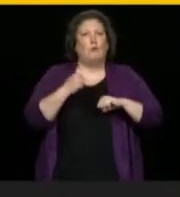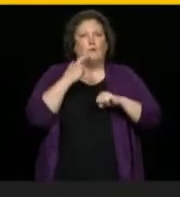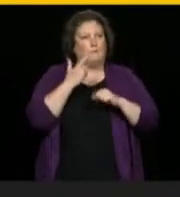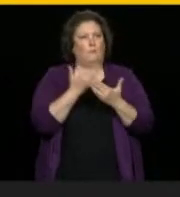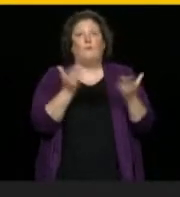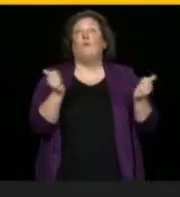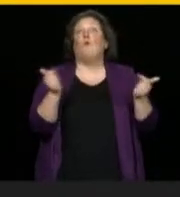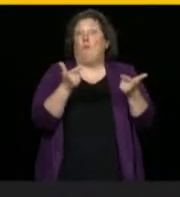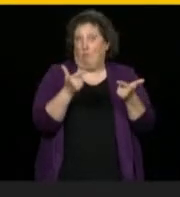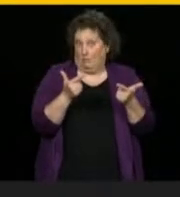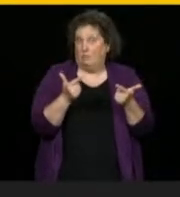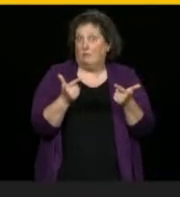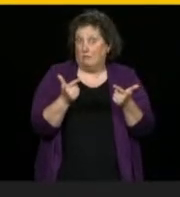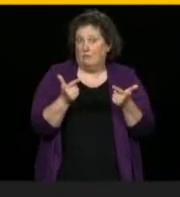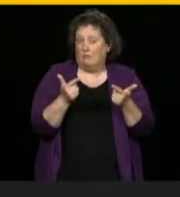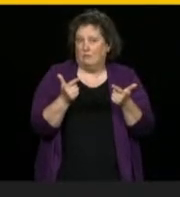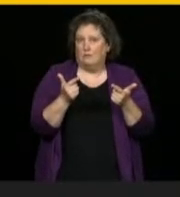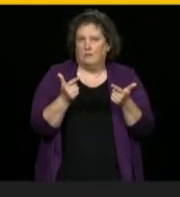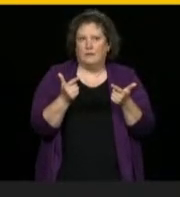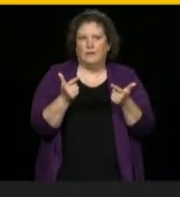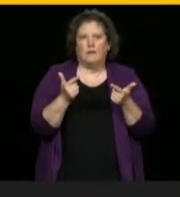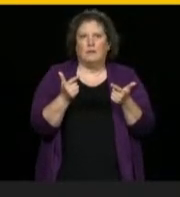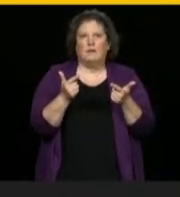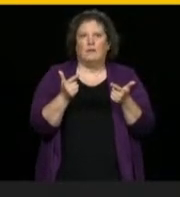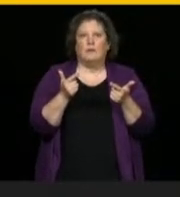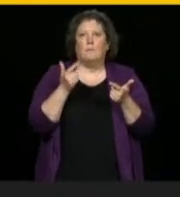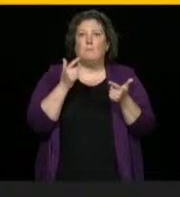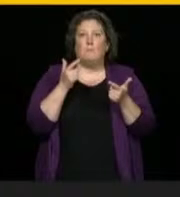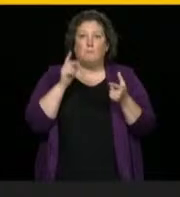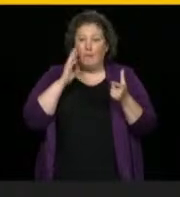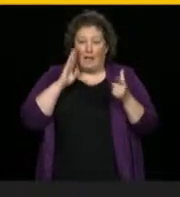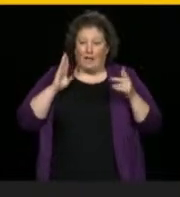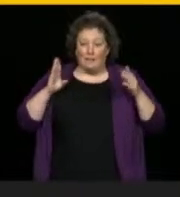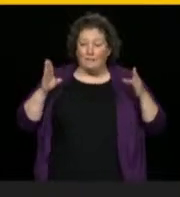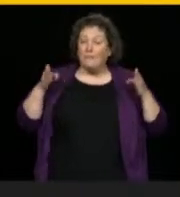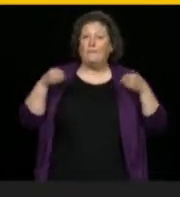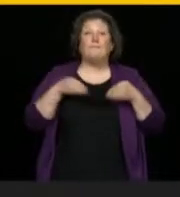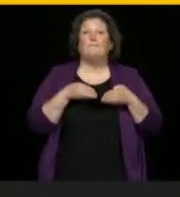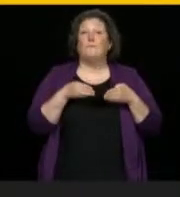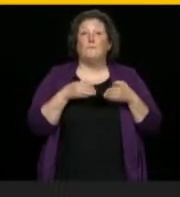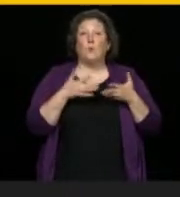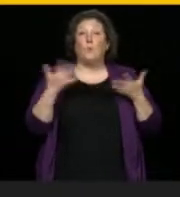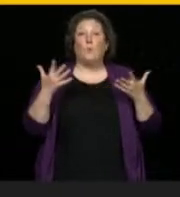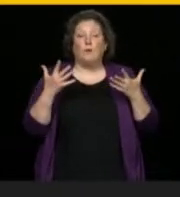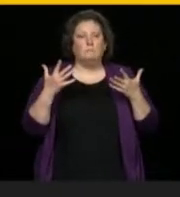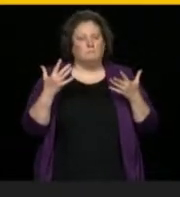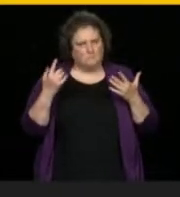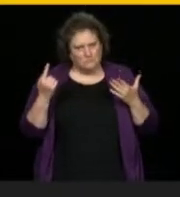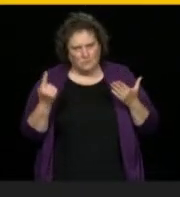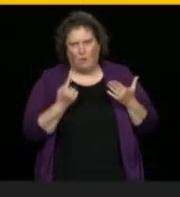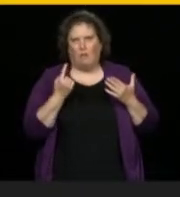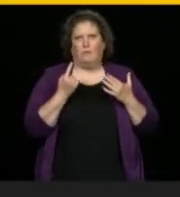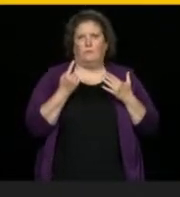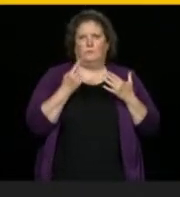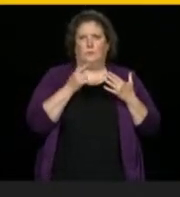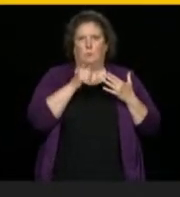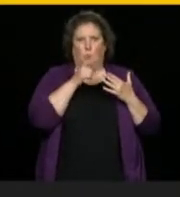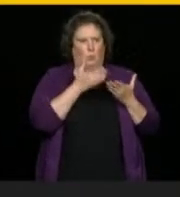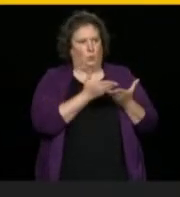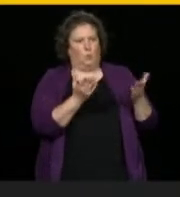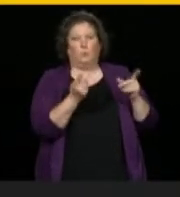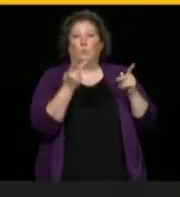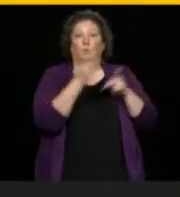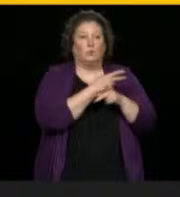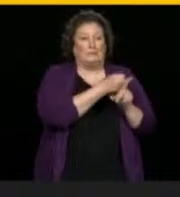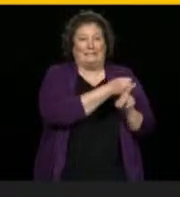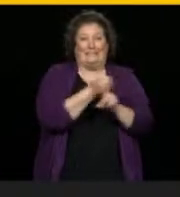faire, or at parce the heart que of what we are la going to meilleure do, façon de we créer will la always croissance, c'est de have s'assurer que the tout most le monde vulnerable puisse Canadians in mind. participer pleinement, We want qu'on réduise